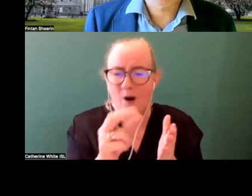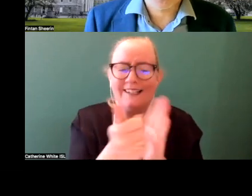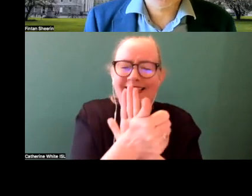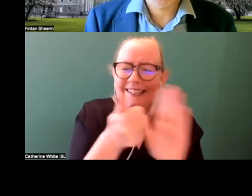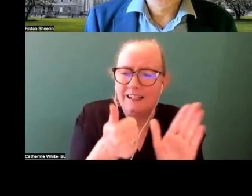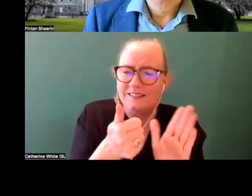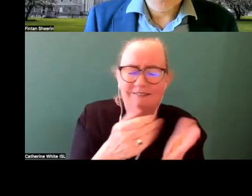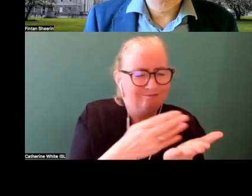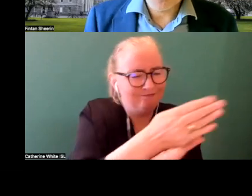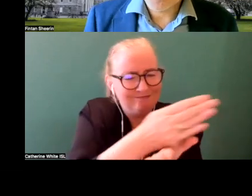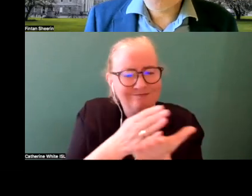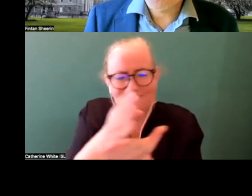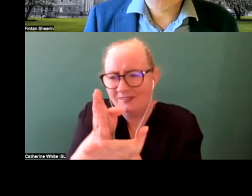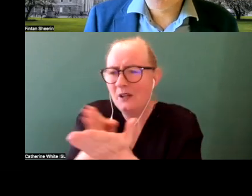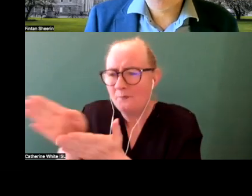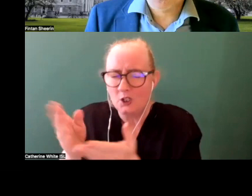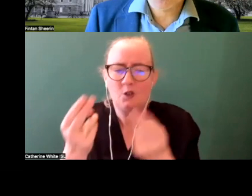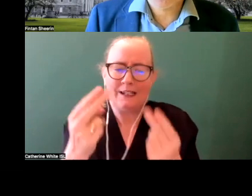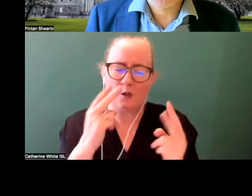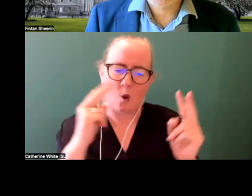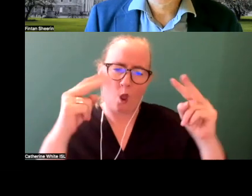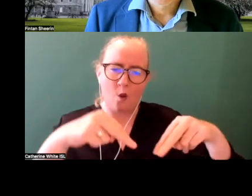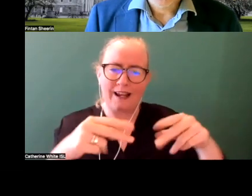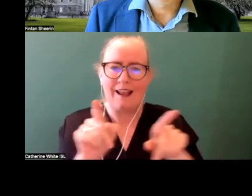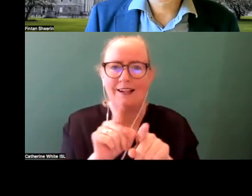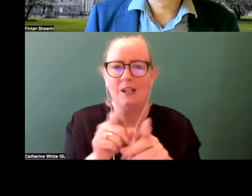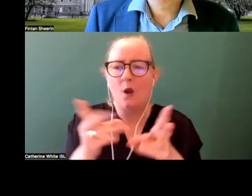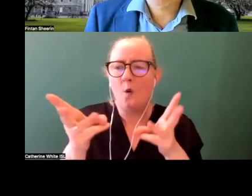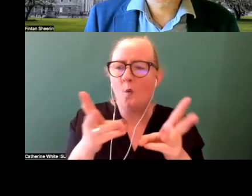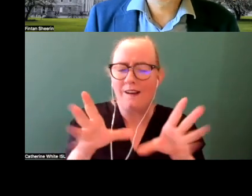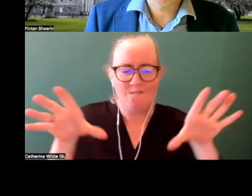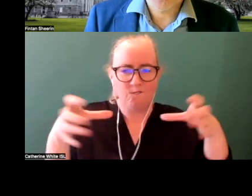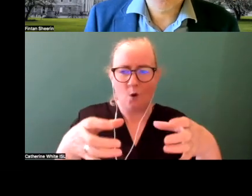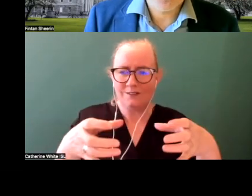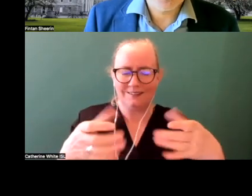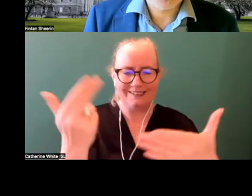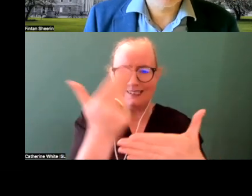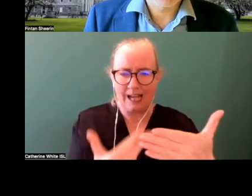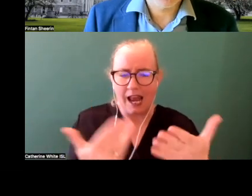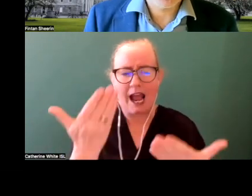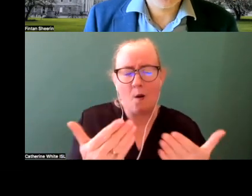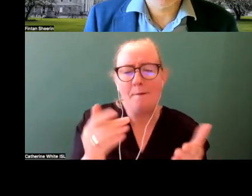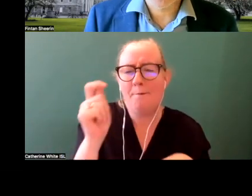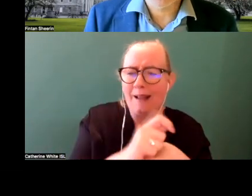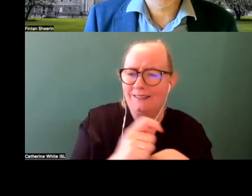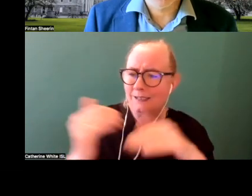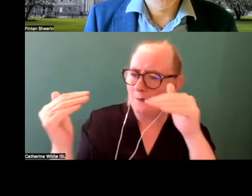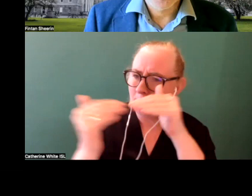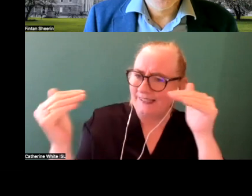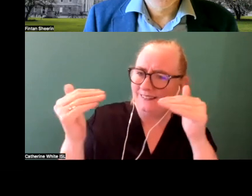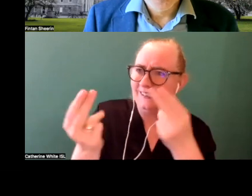position and configured? So we need to look at workforce design and what is best to meet the individual needs of people with intellectual